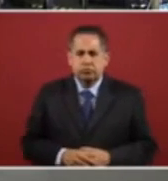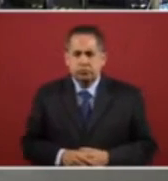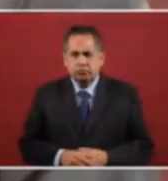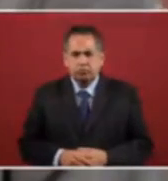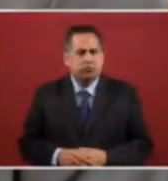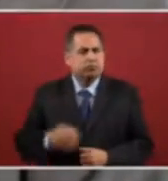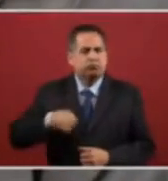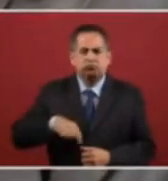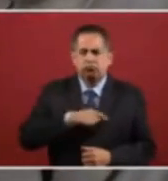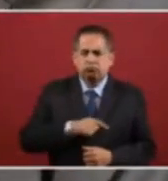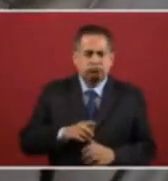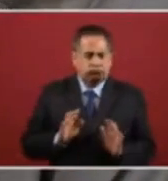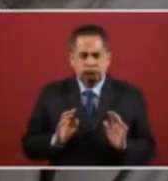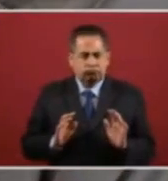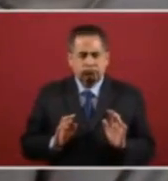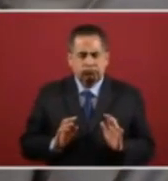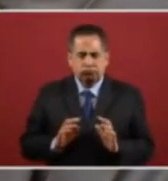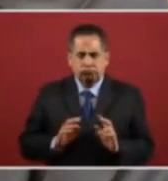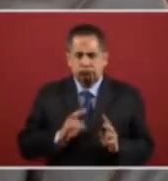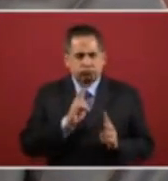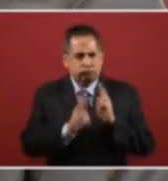consult of the victims.